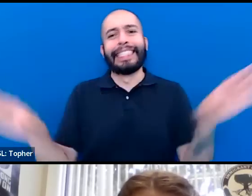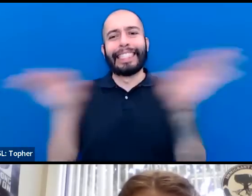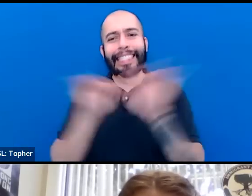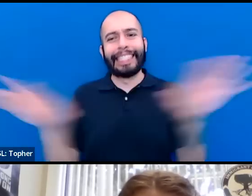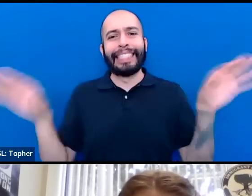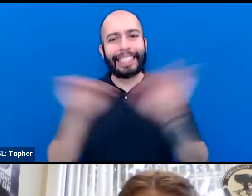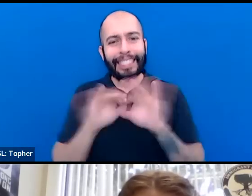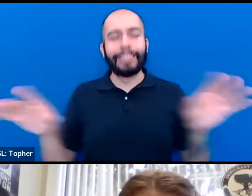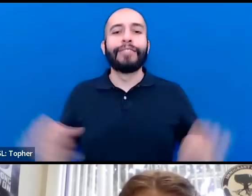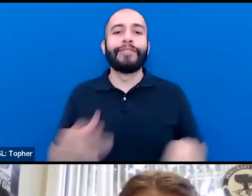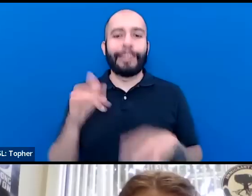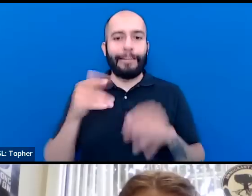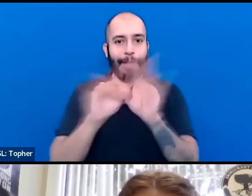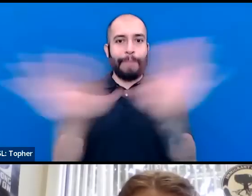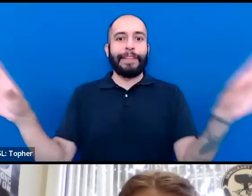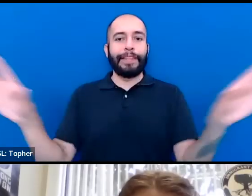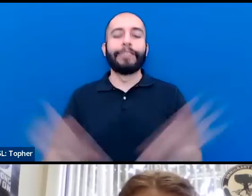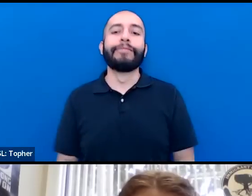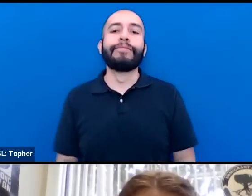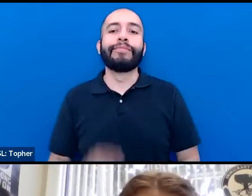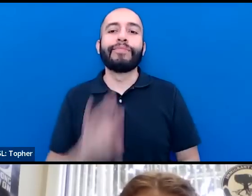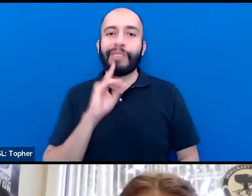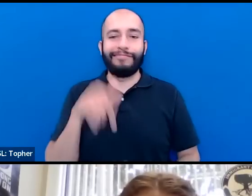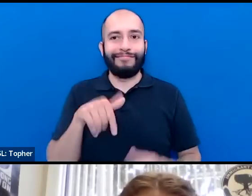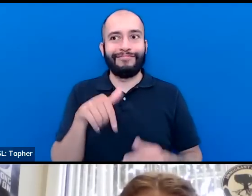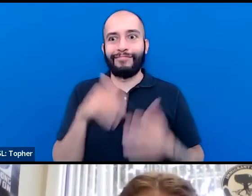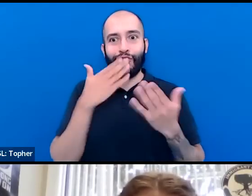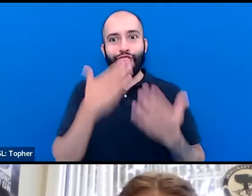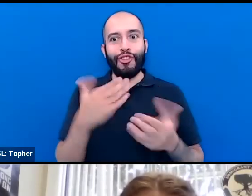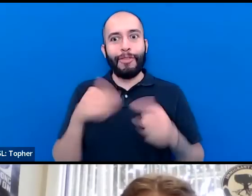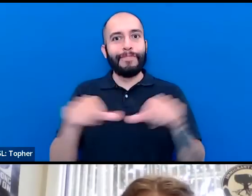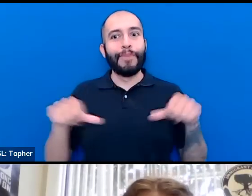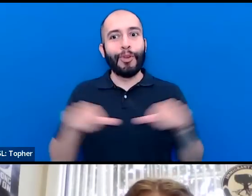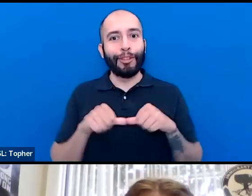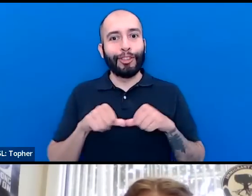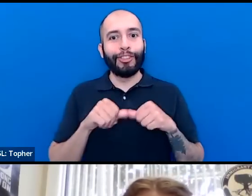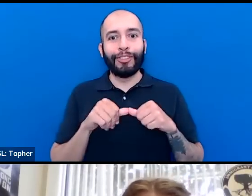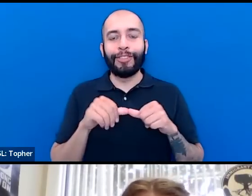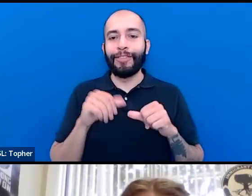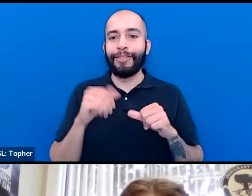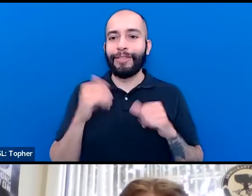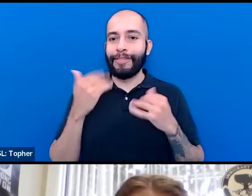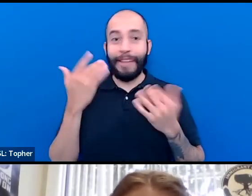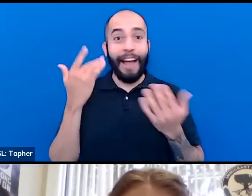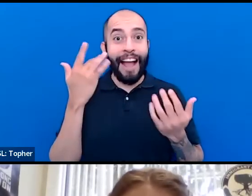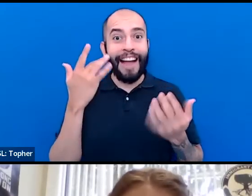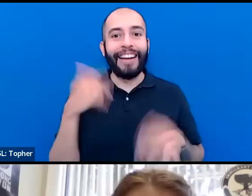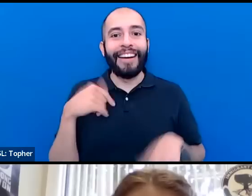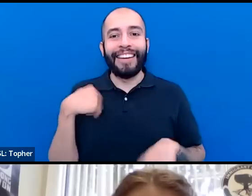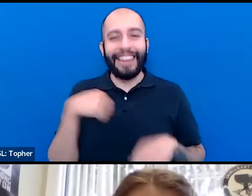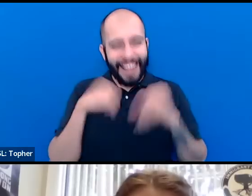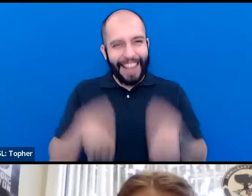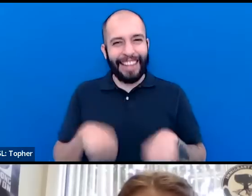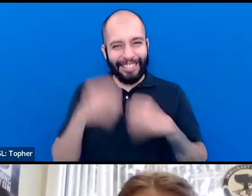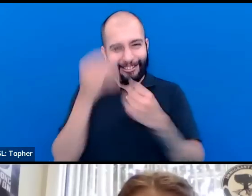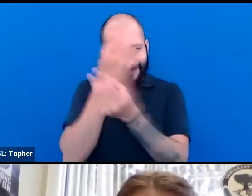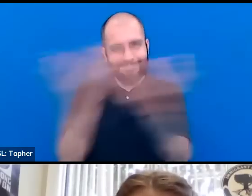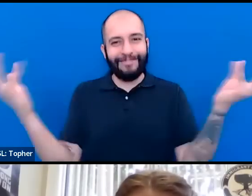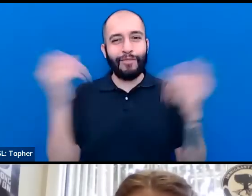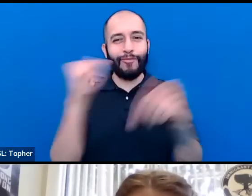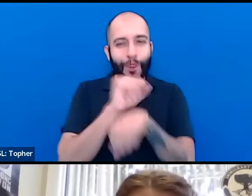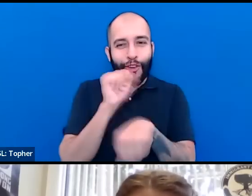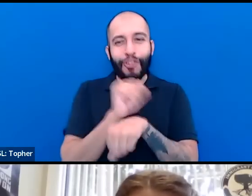now we can tell workers and navigate our coworkers on how to avoid being retaliated, how to